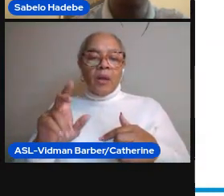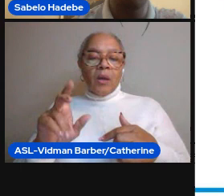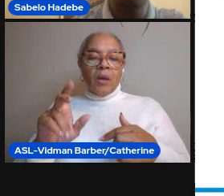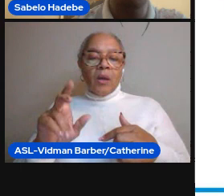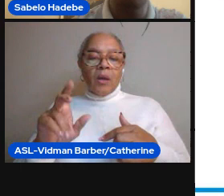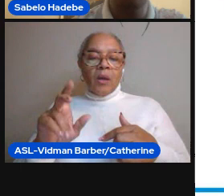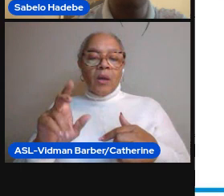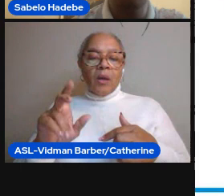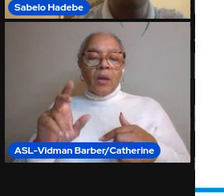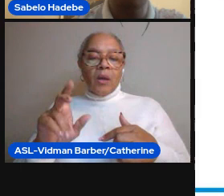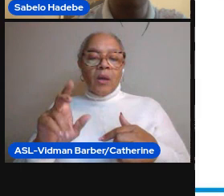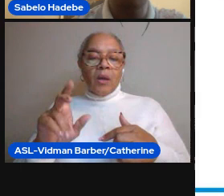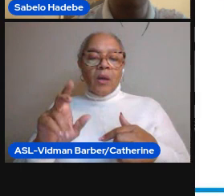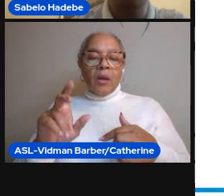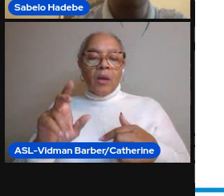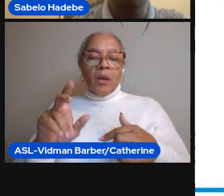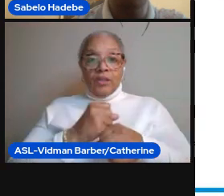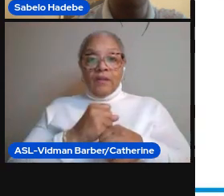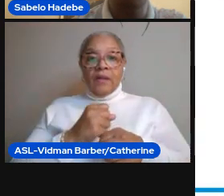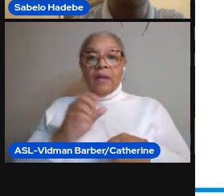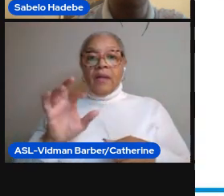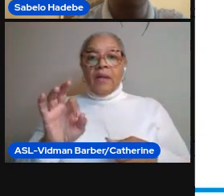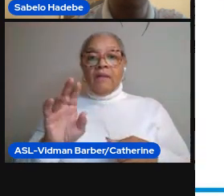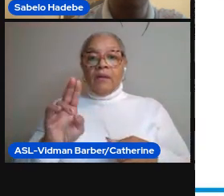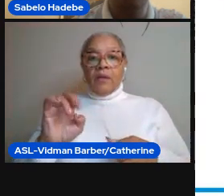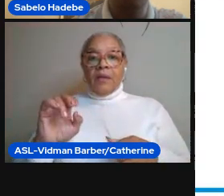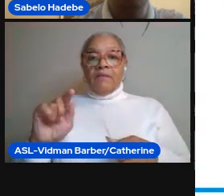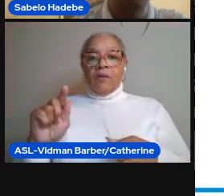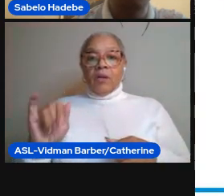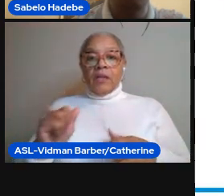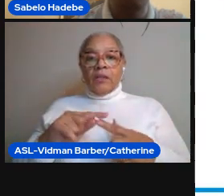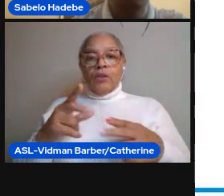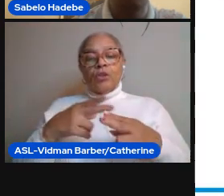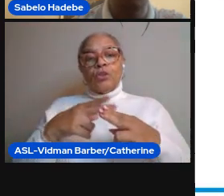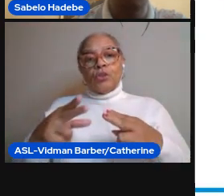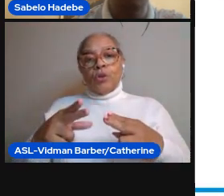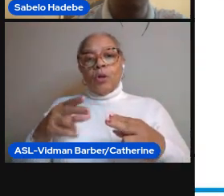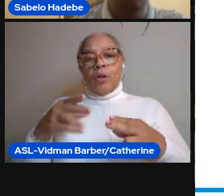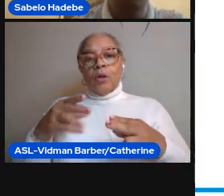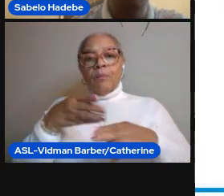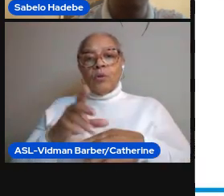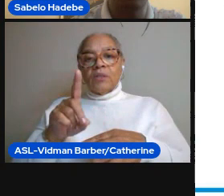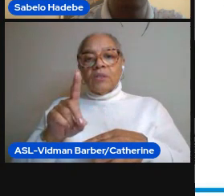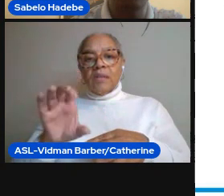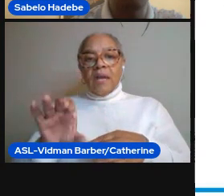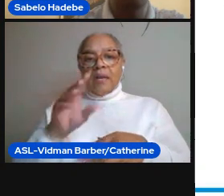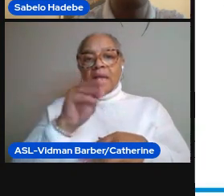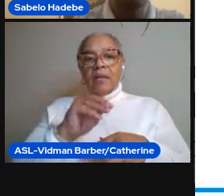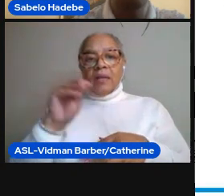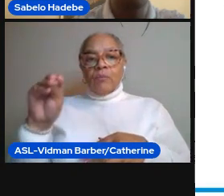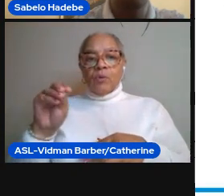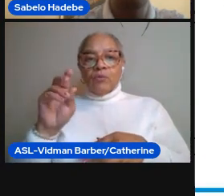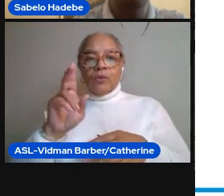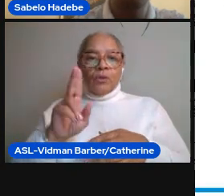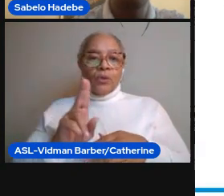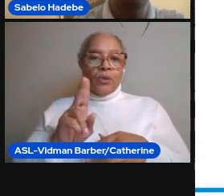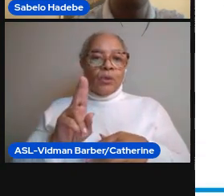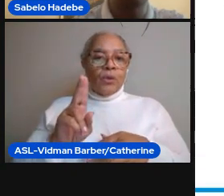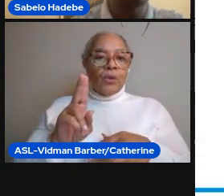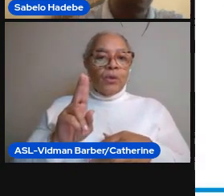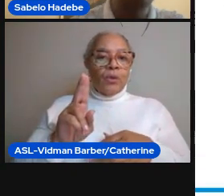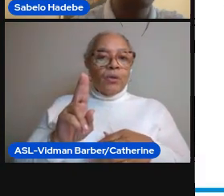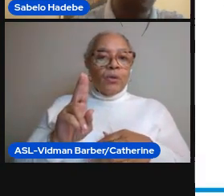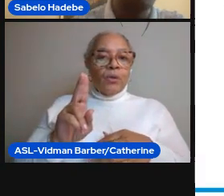And Fungai did a short postdoc with us before he moved to UPenn, I think.